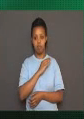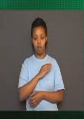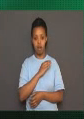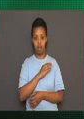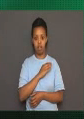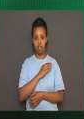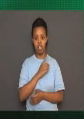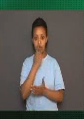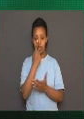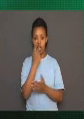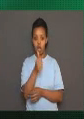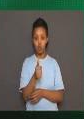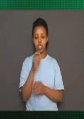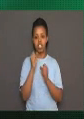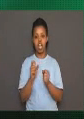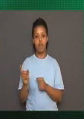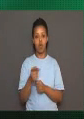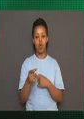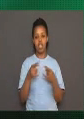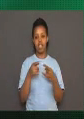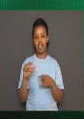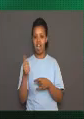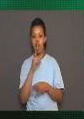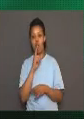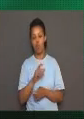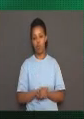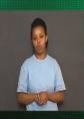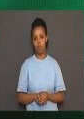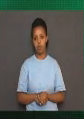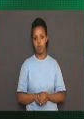is independent of the inheritance of another.